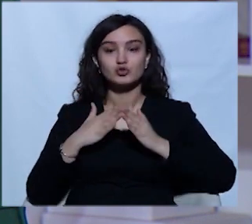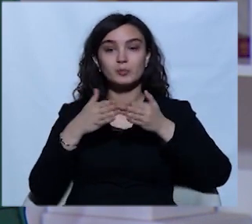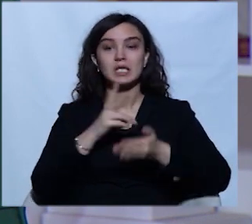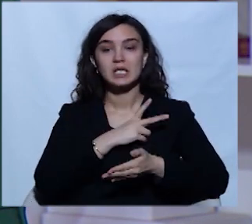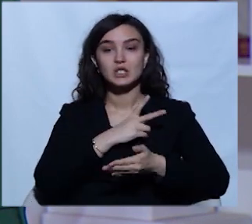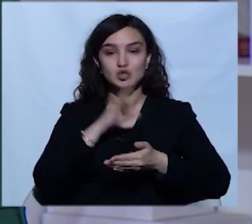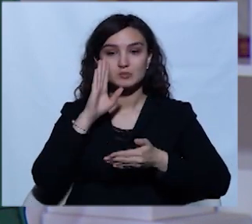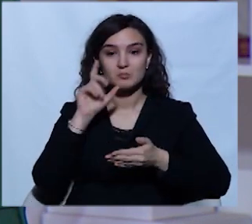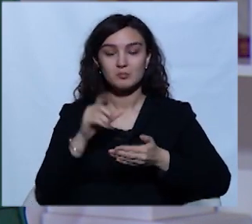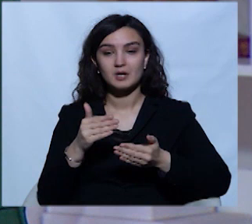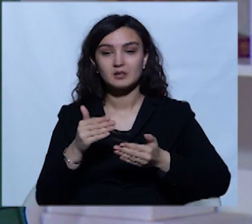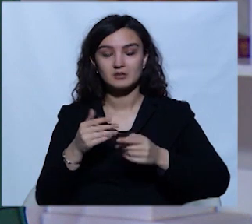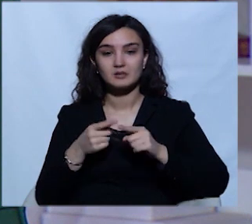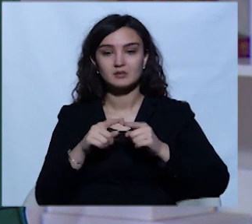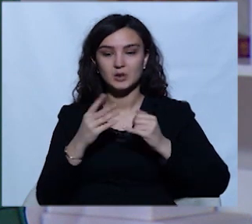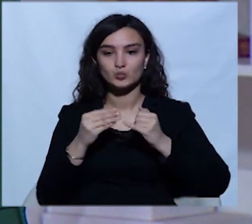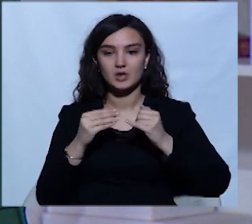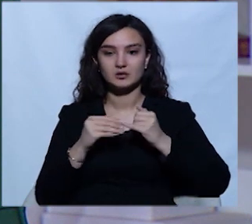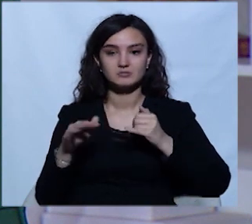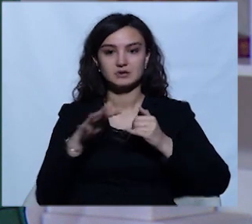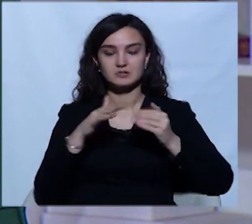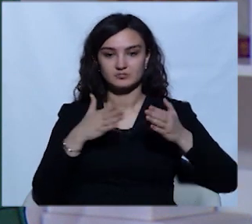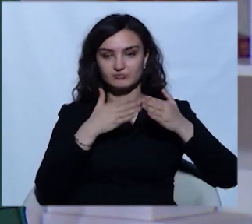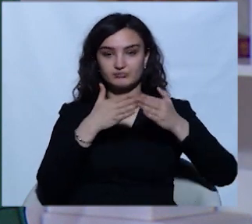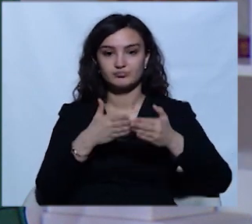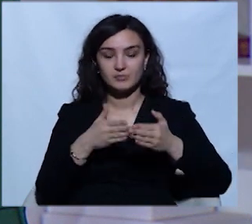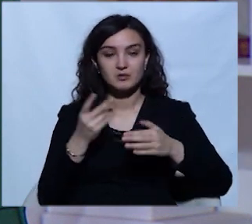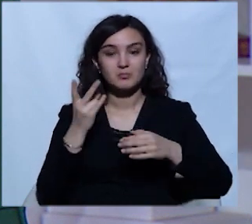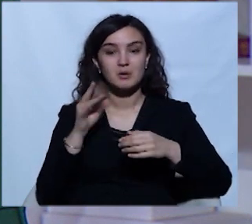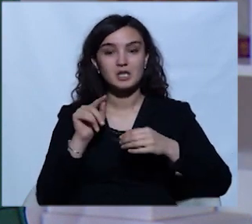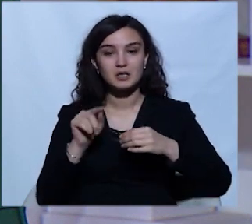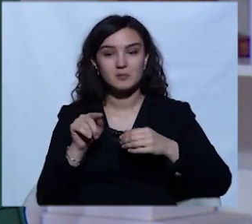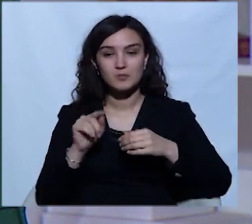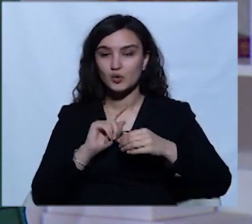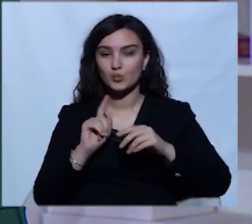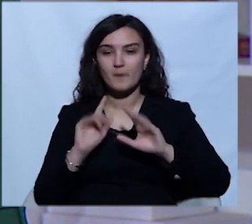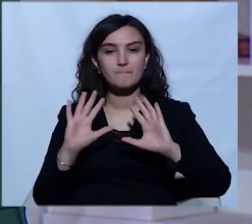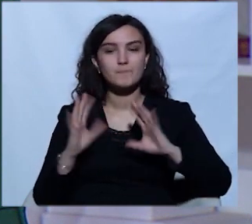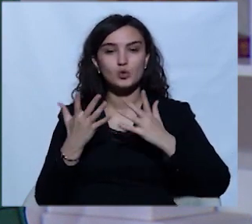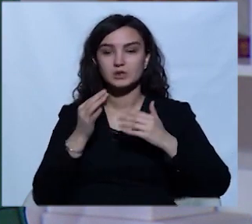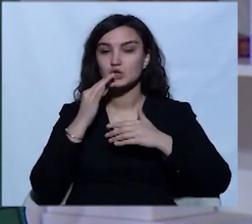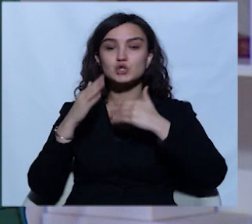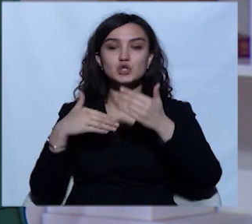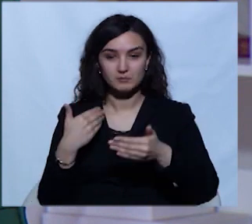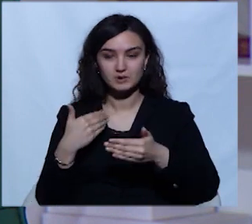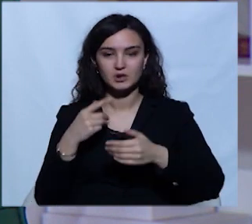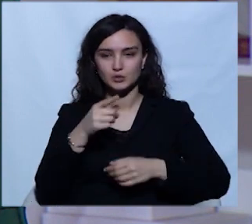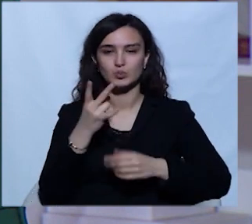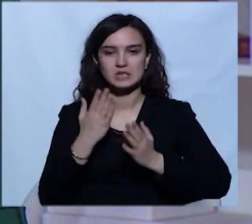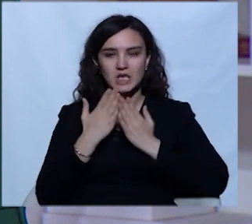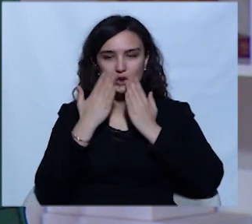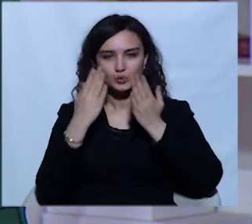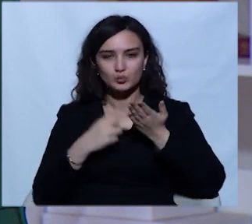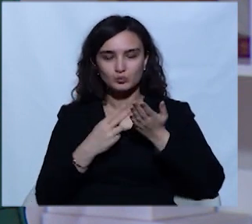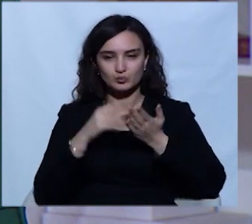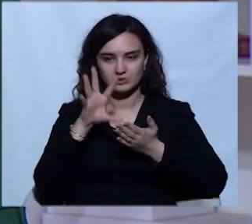Englishmen arrive on their island. But to find out what happens next, you'll just have to read the book